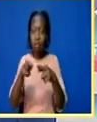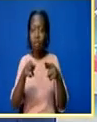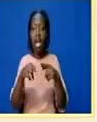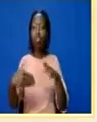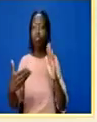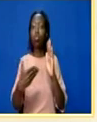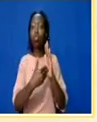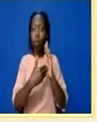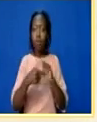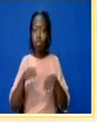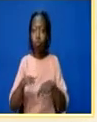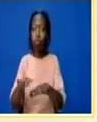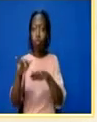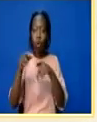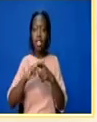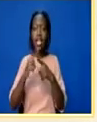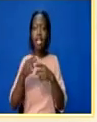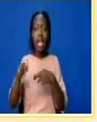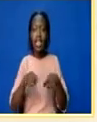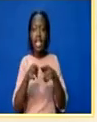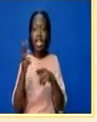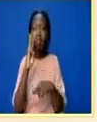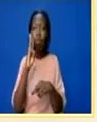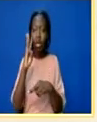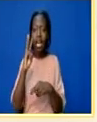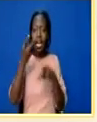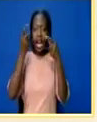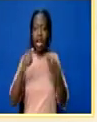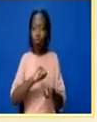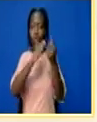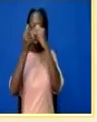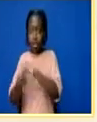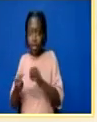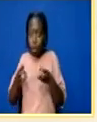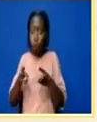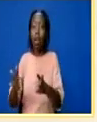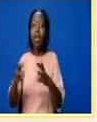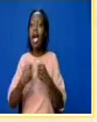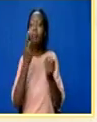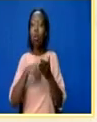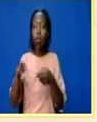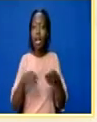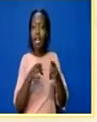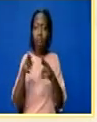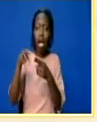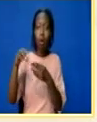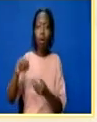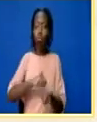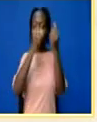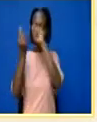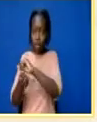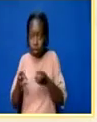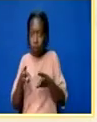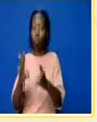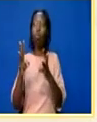the water had to find a way to move. Yes. So what happened? Mm-hmm. It meandered and went this way.